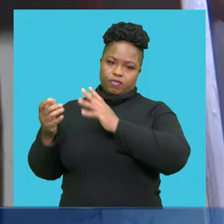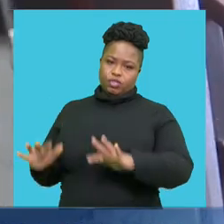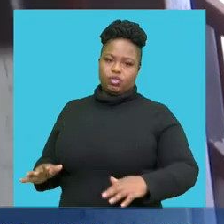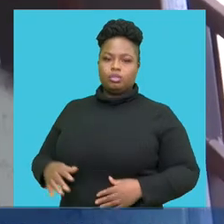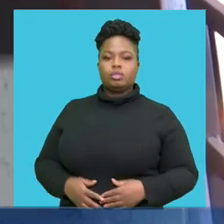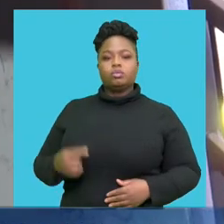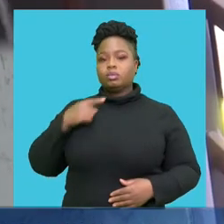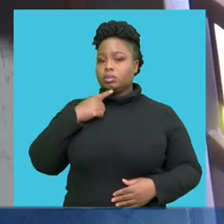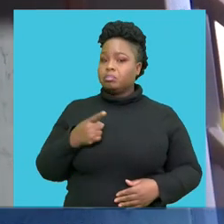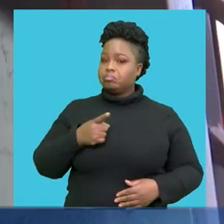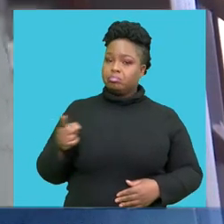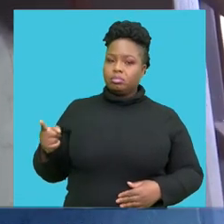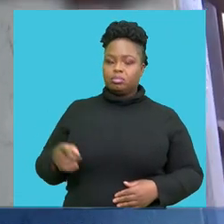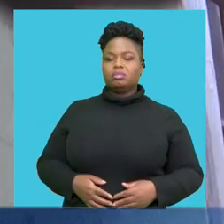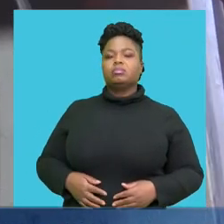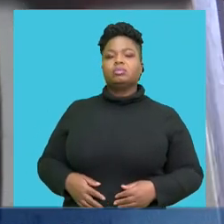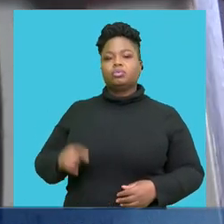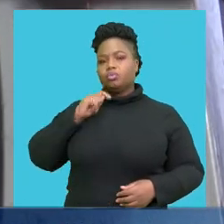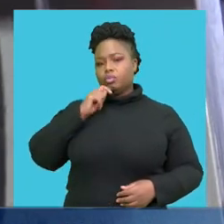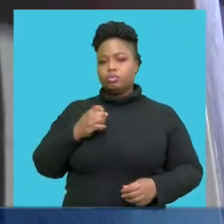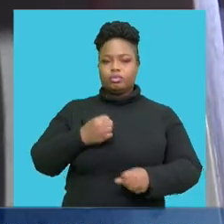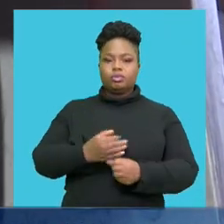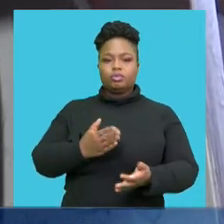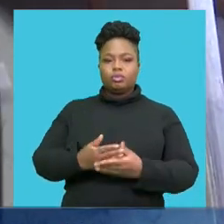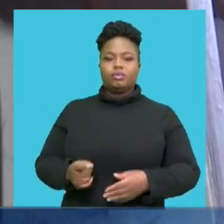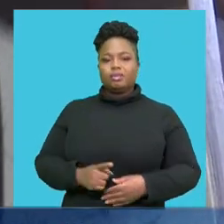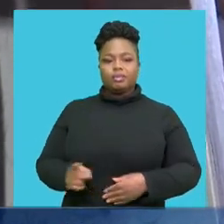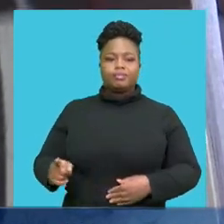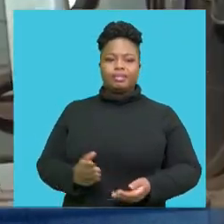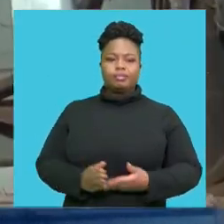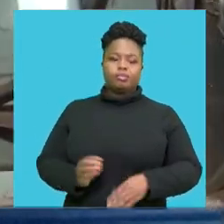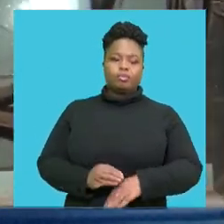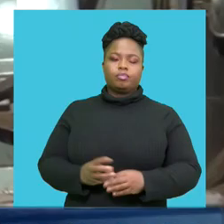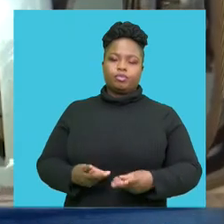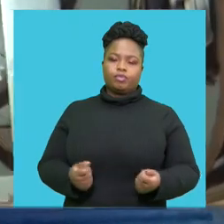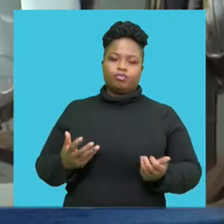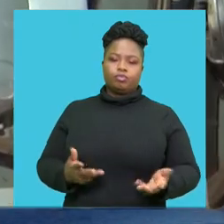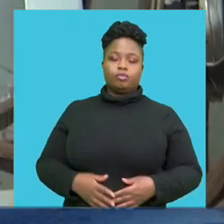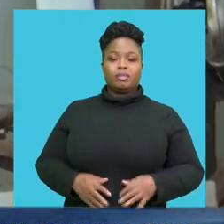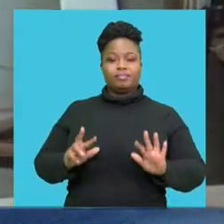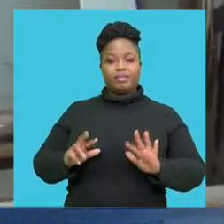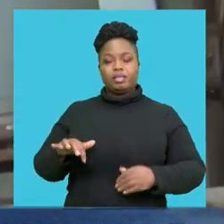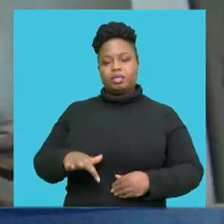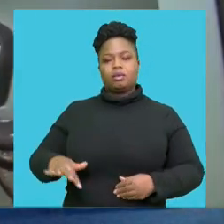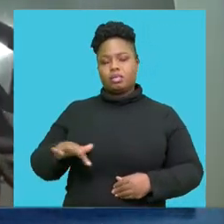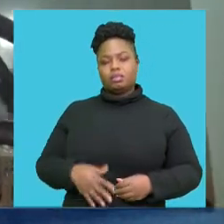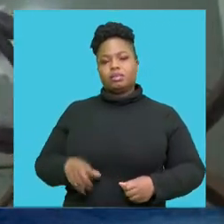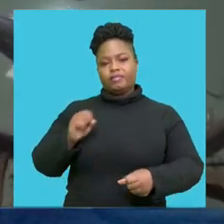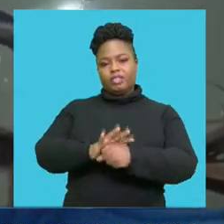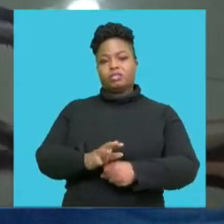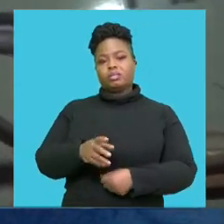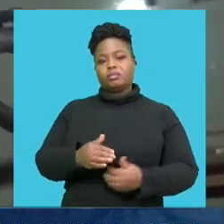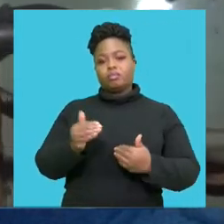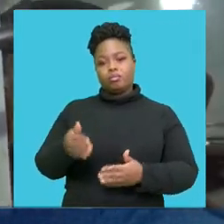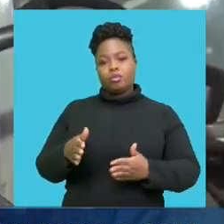as exceeding some of this is really to basically deal with some of those kind of problems. So these 80 areas will be affected and grouped into 6 blocks